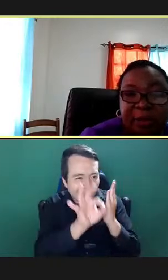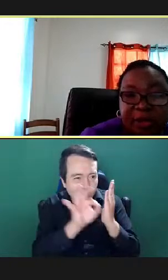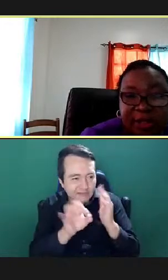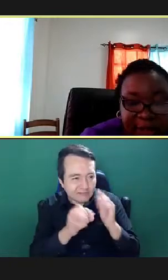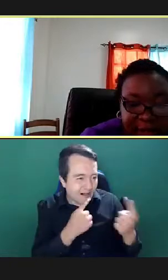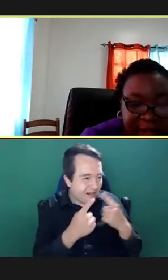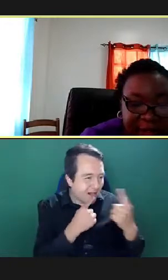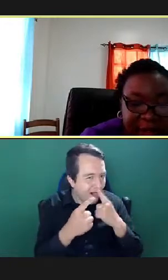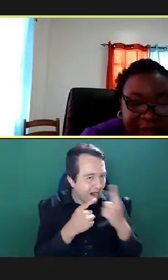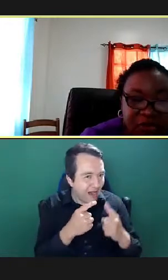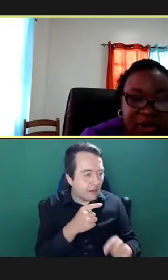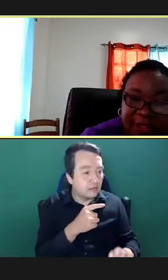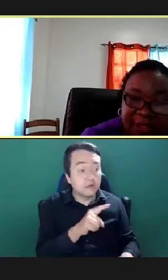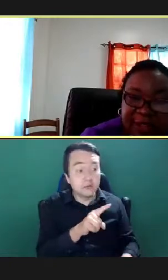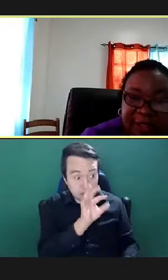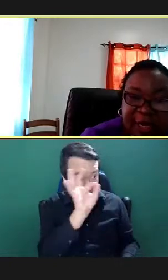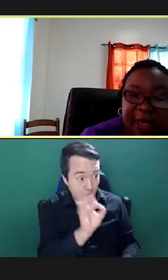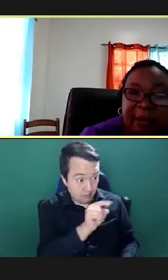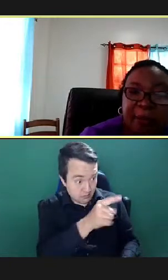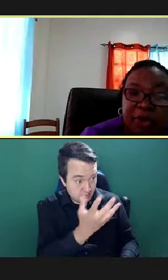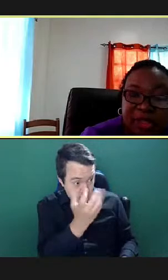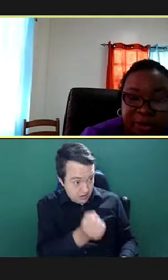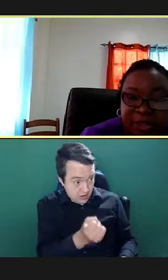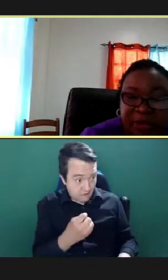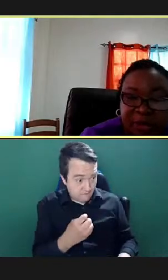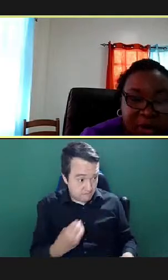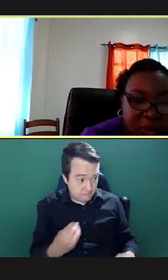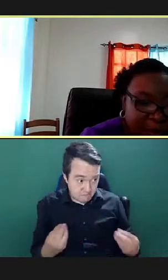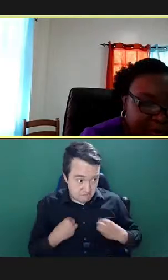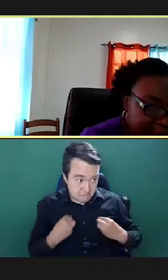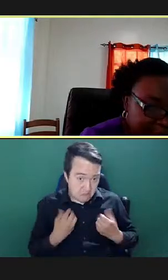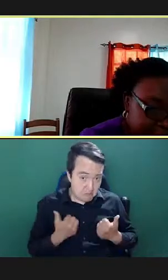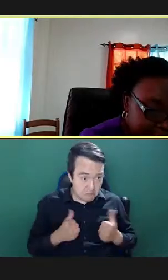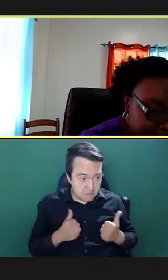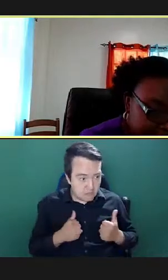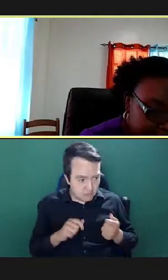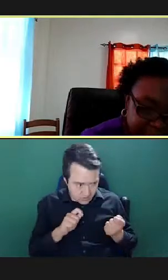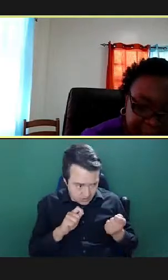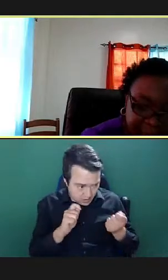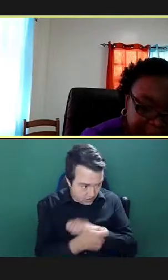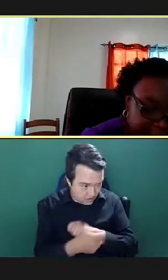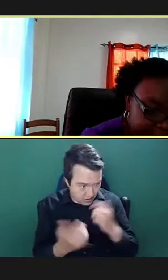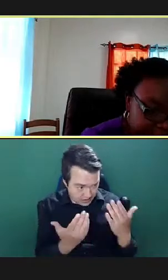were exposed to the stresses, most persons were coping.